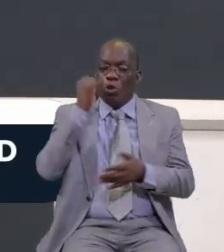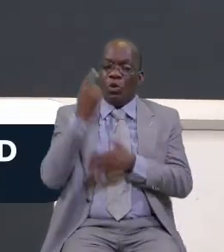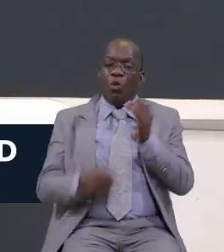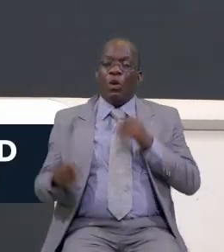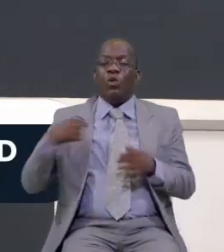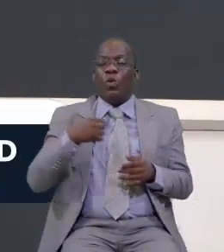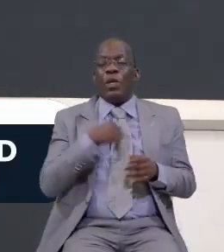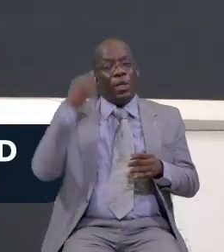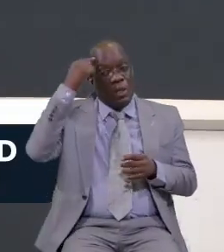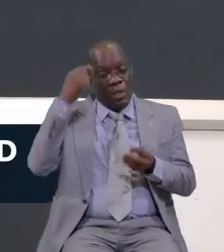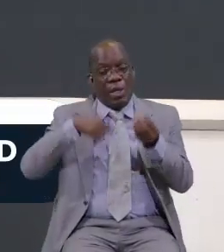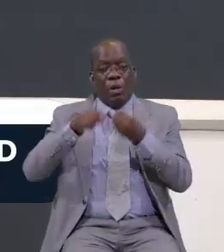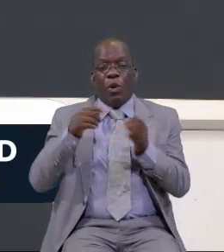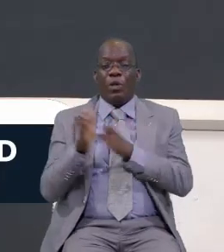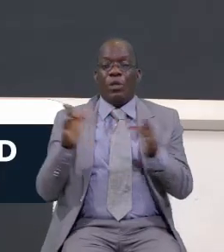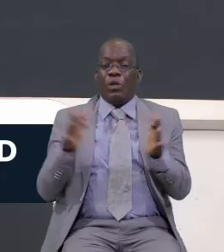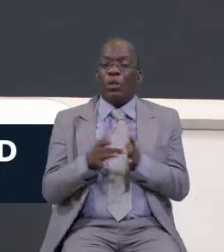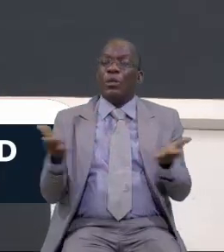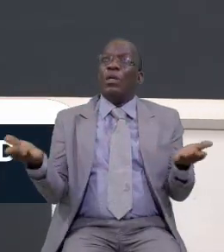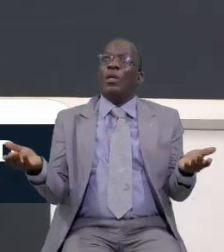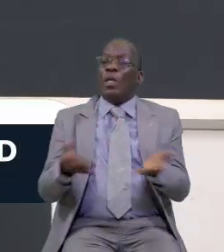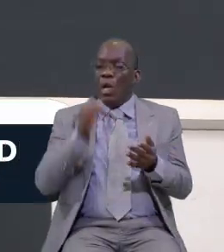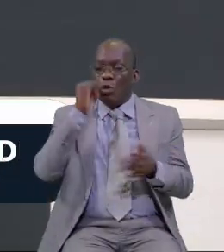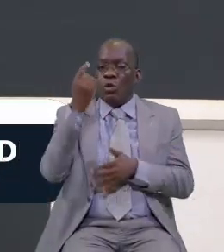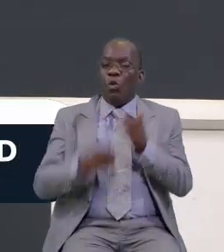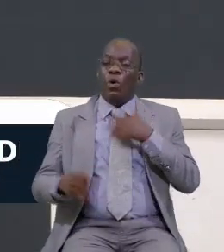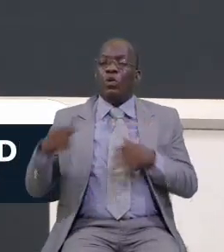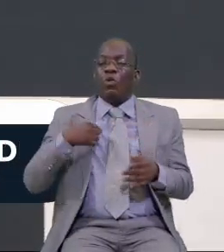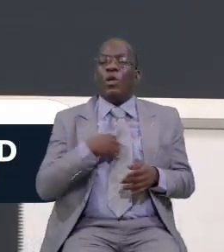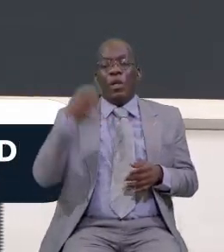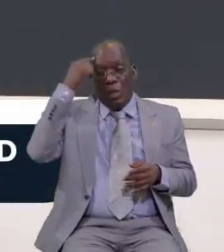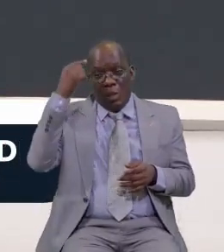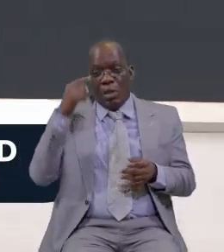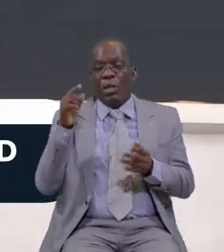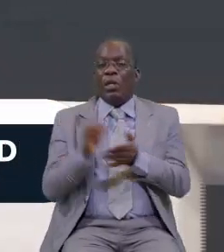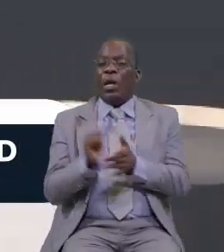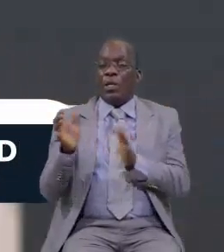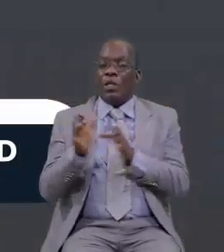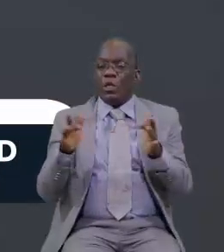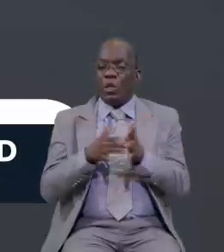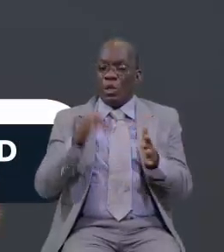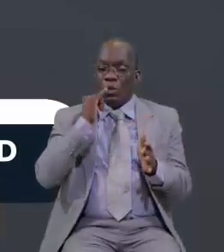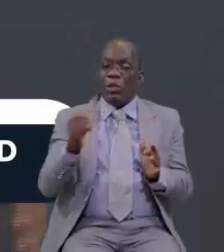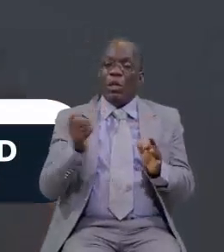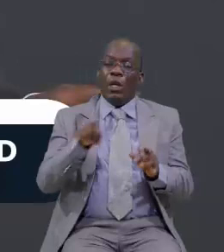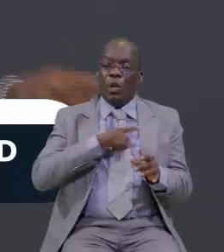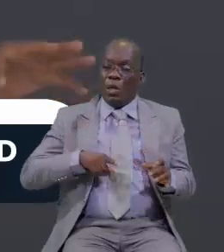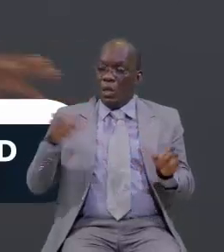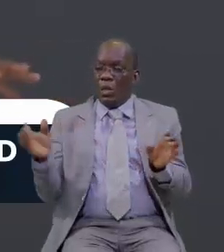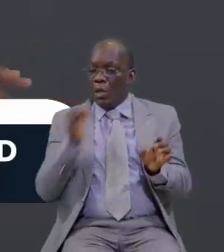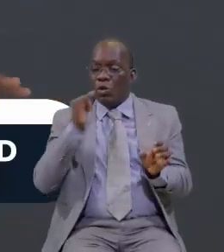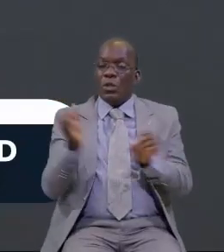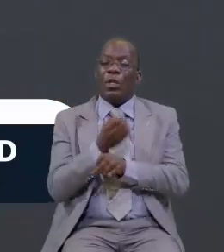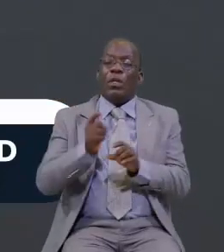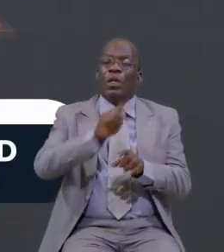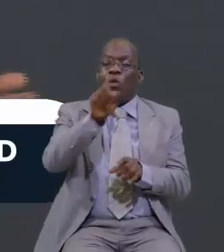think Jesus is. The Lord is now taking the question away from the public. He's taking the question away from the